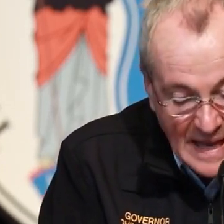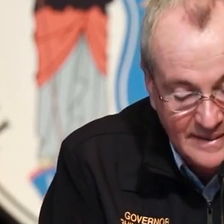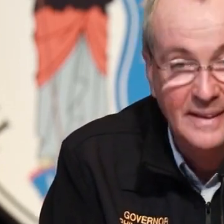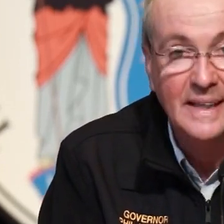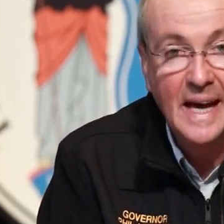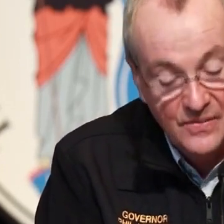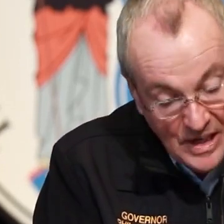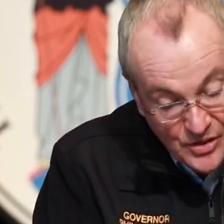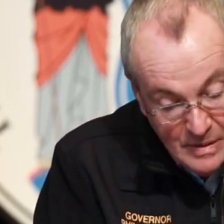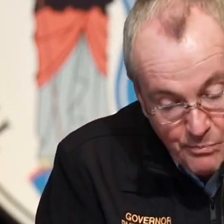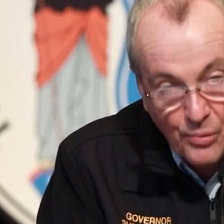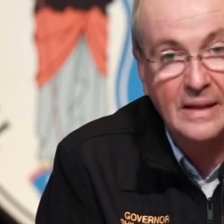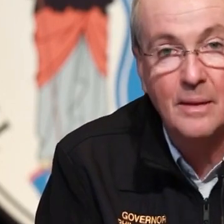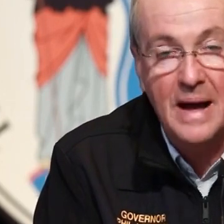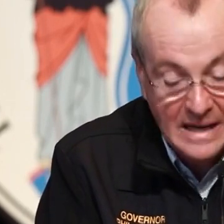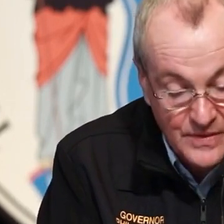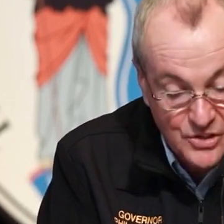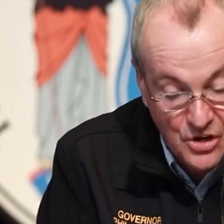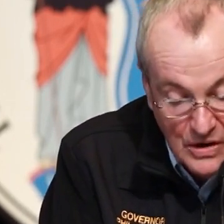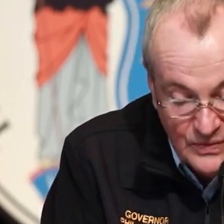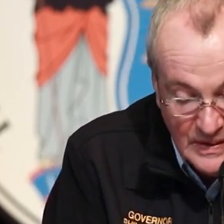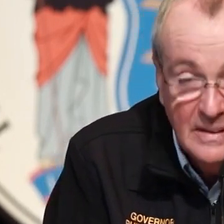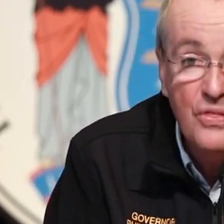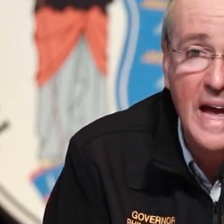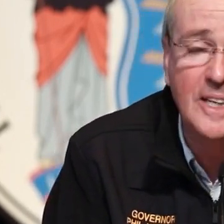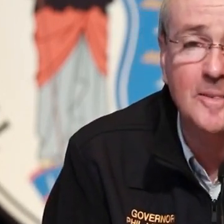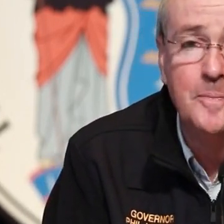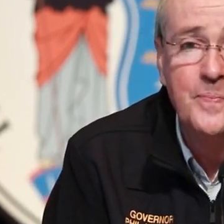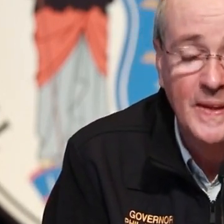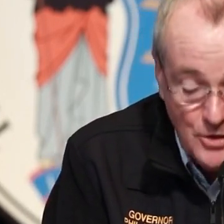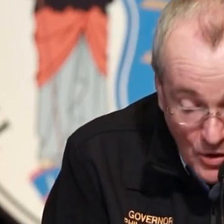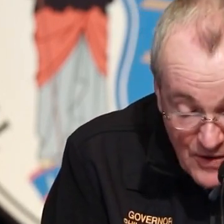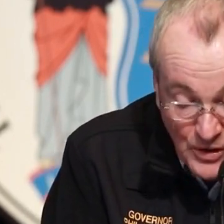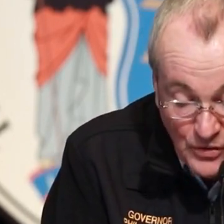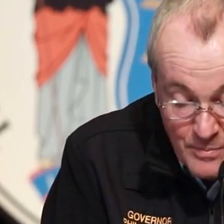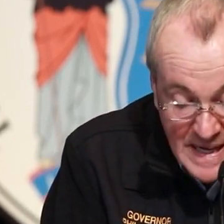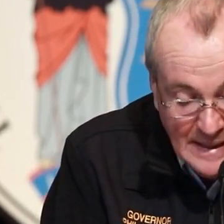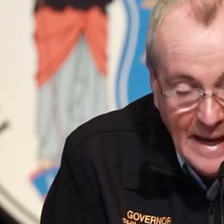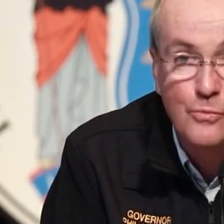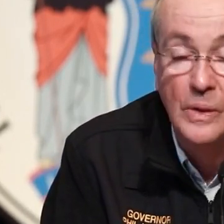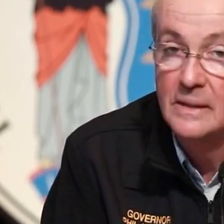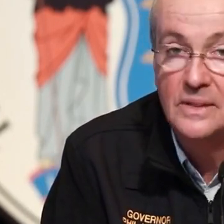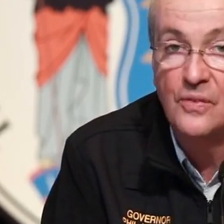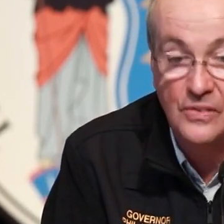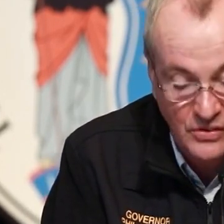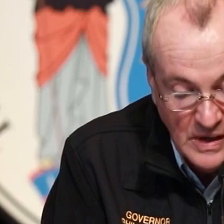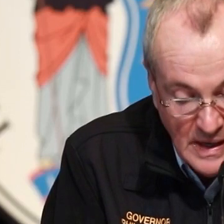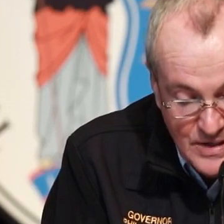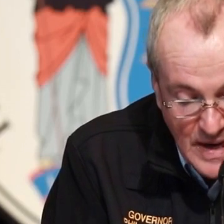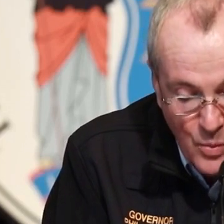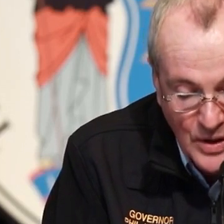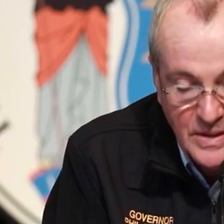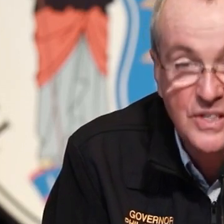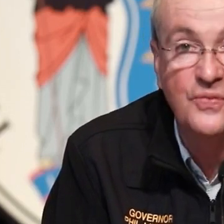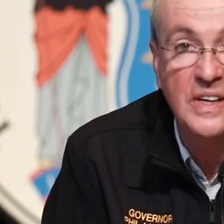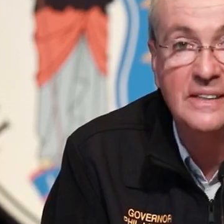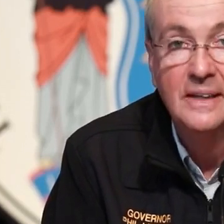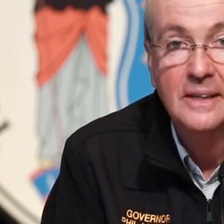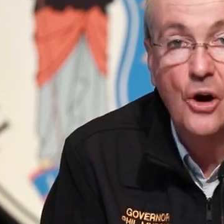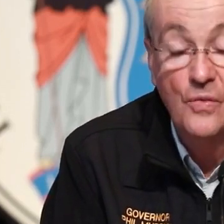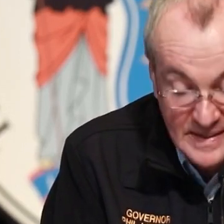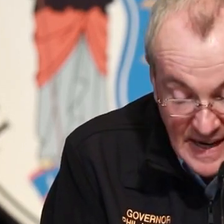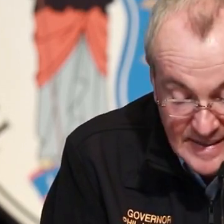us flatten and eventually break the back of this curve, thank you. Your efforts are making a real difference. It's how we're going to